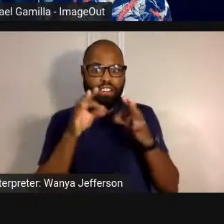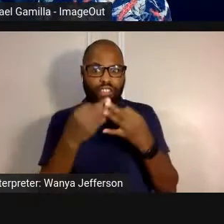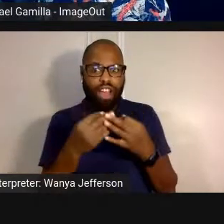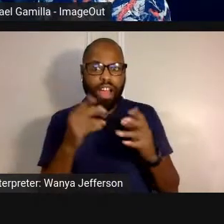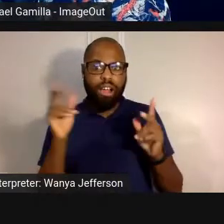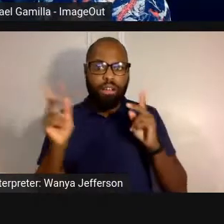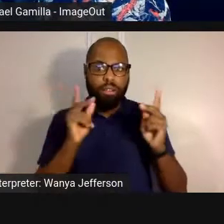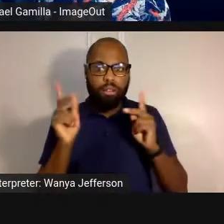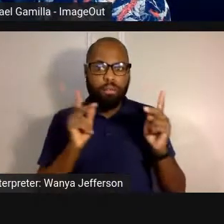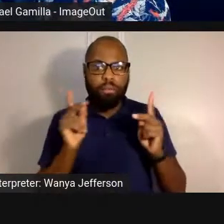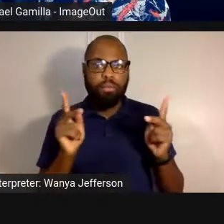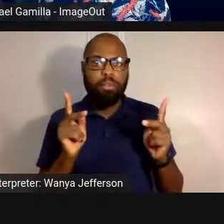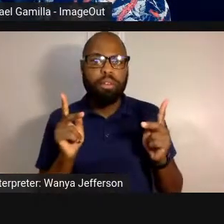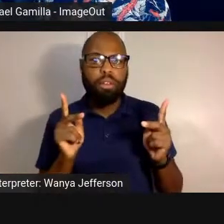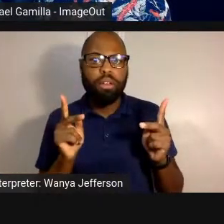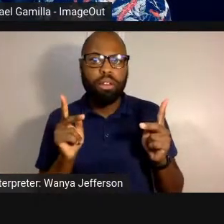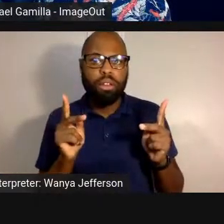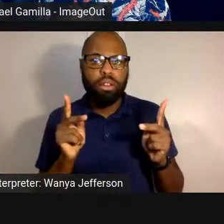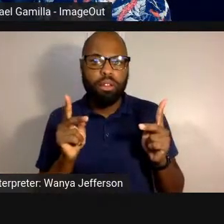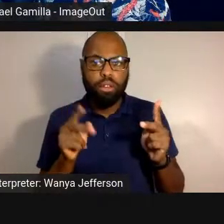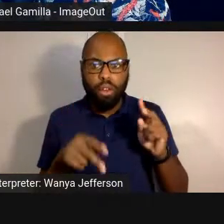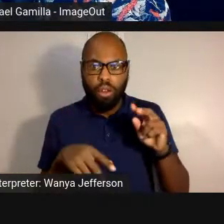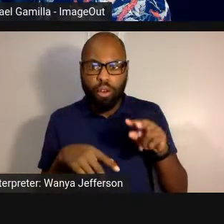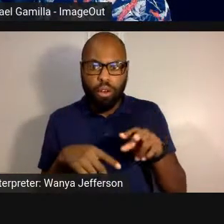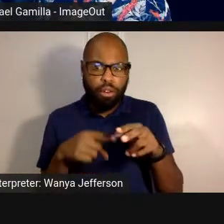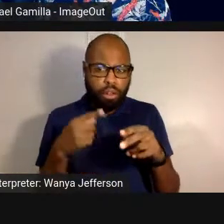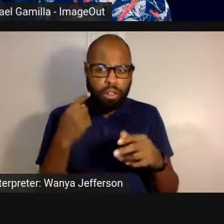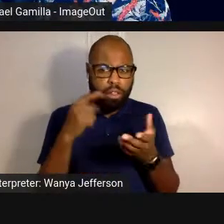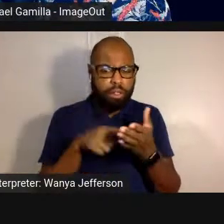to access to this kind of stories.